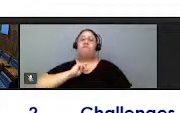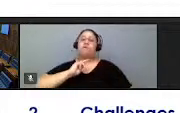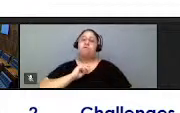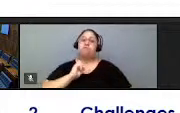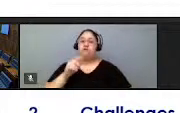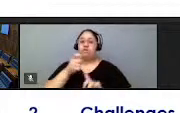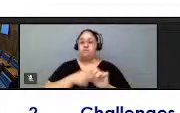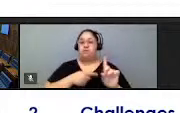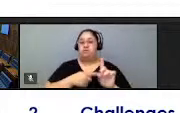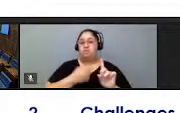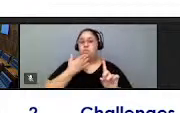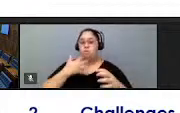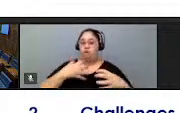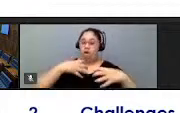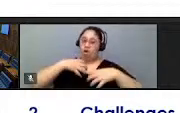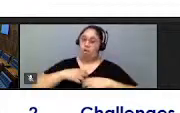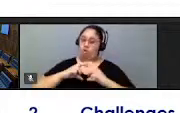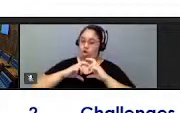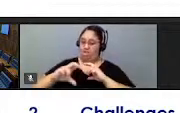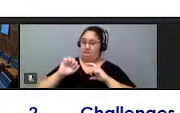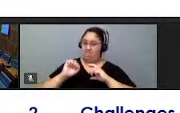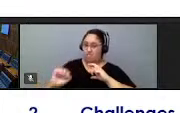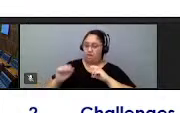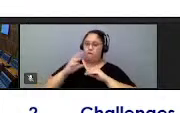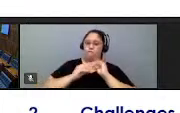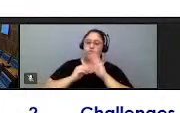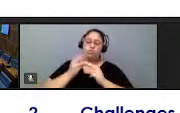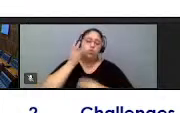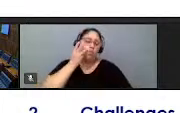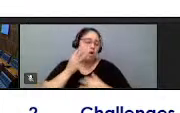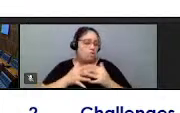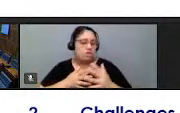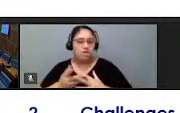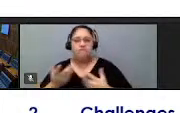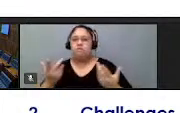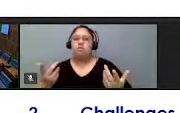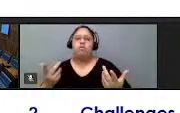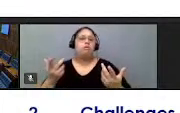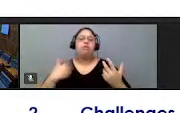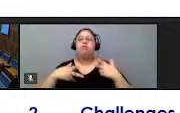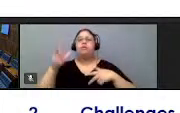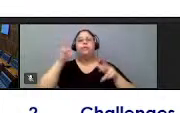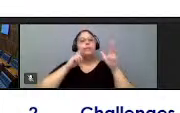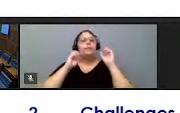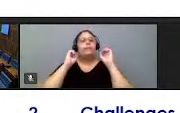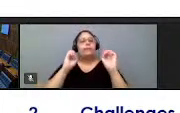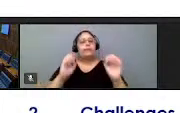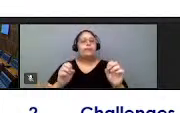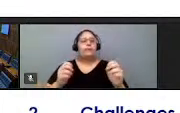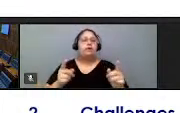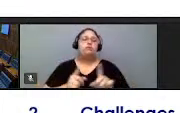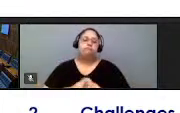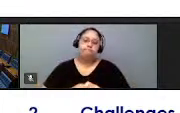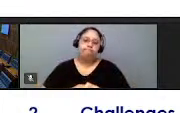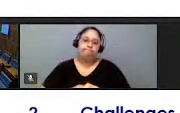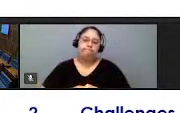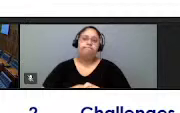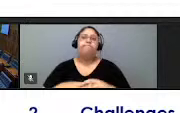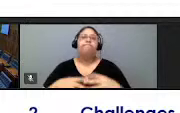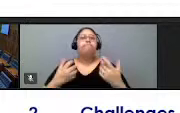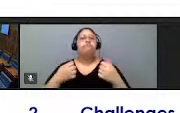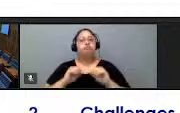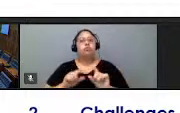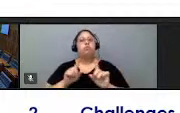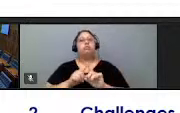the person owning this container of fruit or wine was drowned out and not heard and then chair